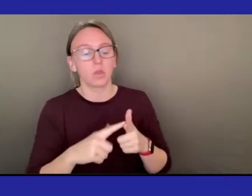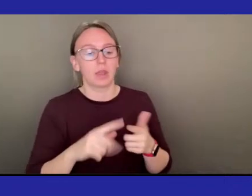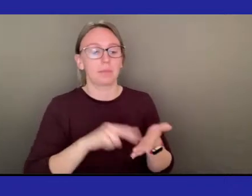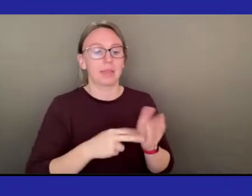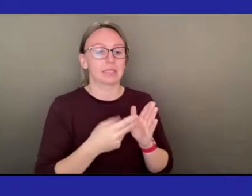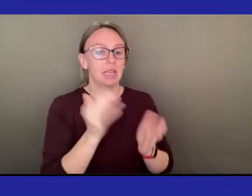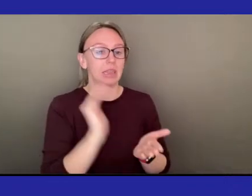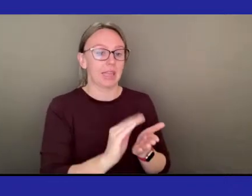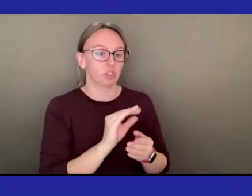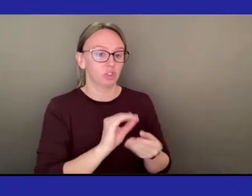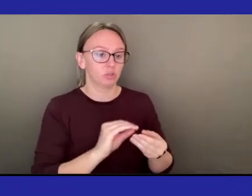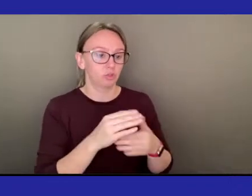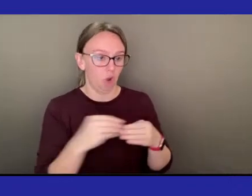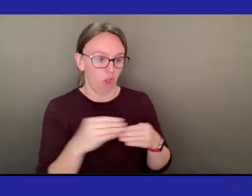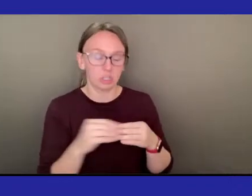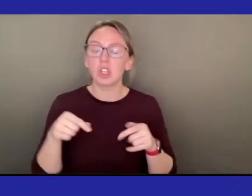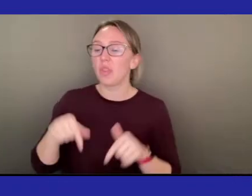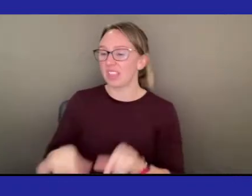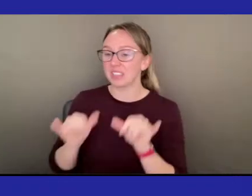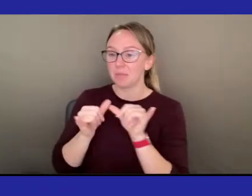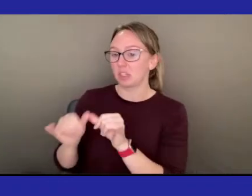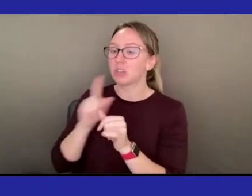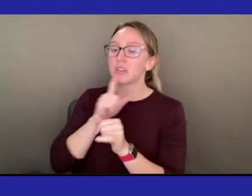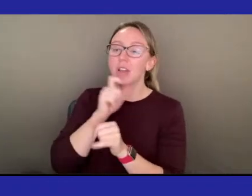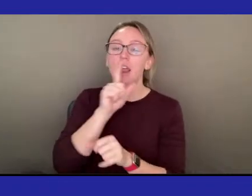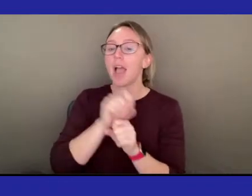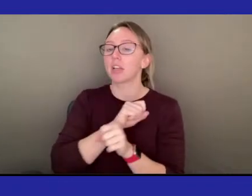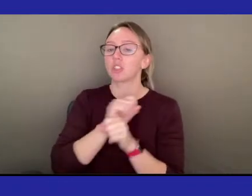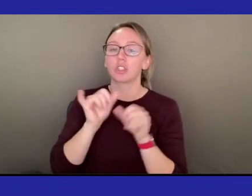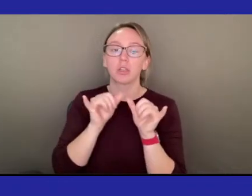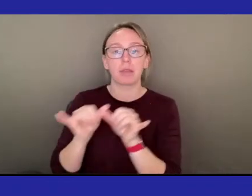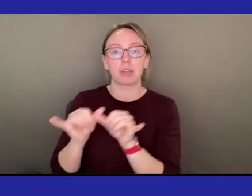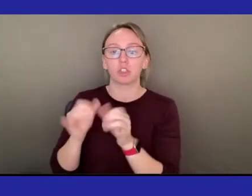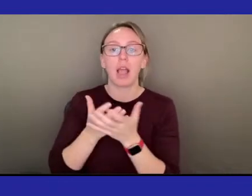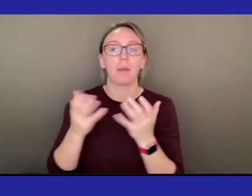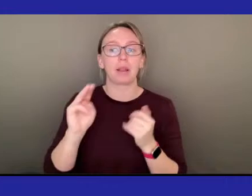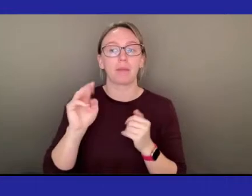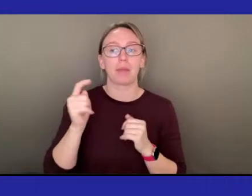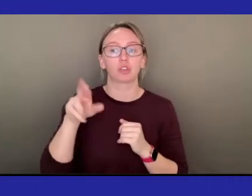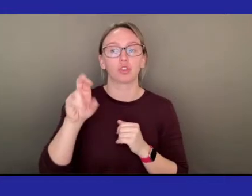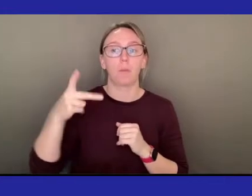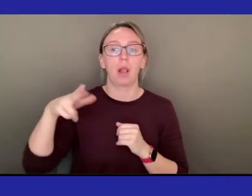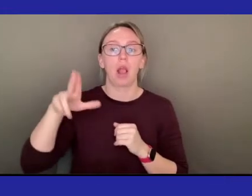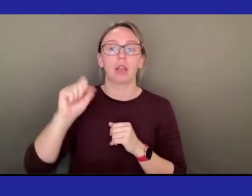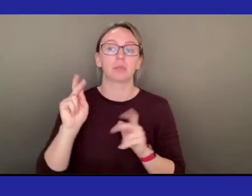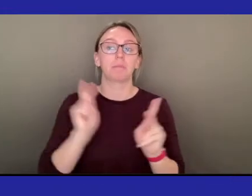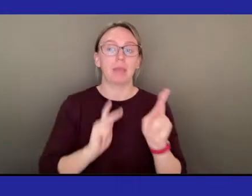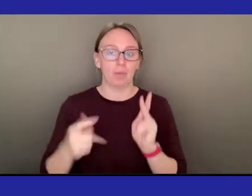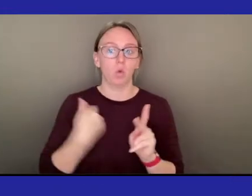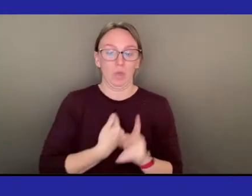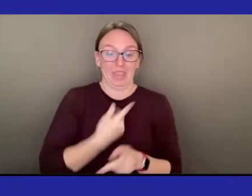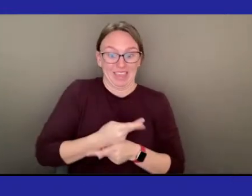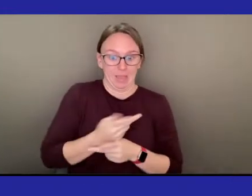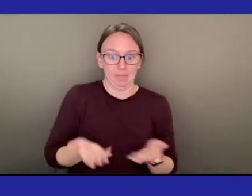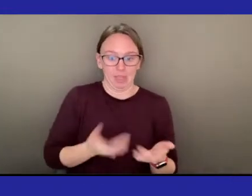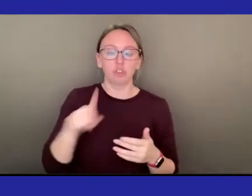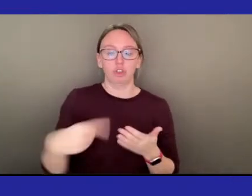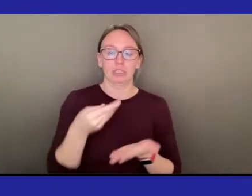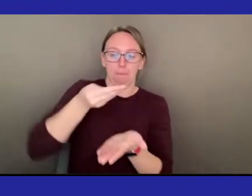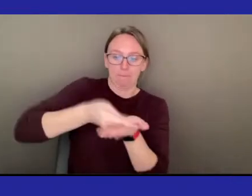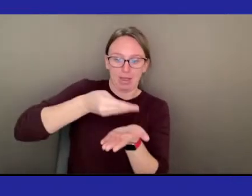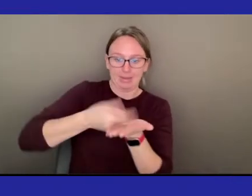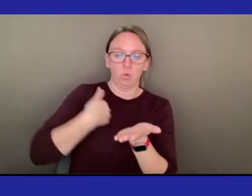doesn't really measure how much of MetroPlus members we keep in our system. It's more just the dollars that we keep from